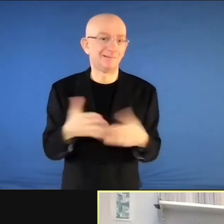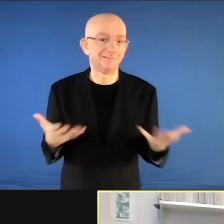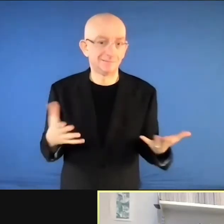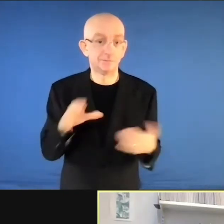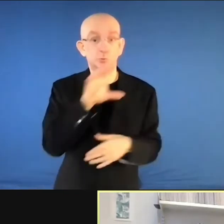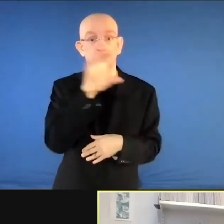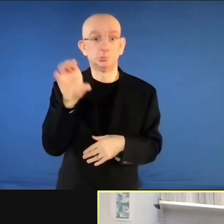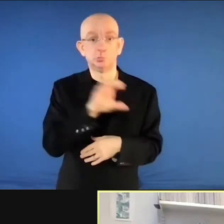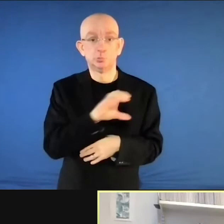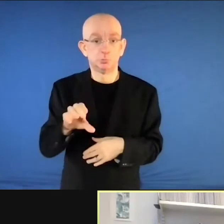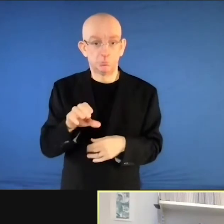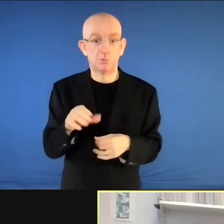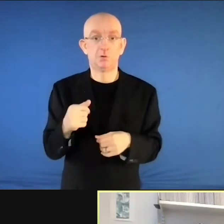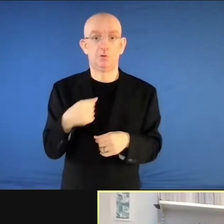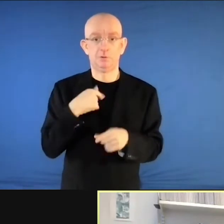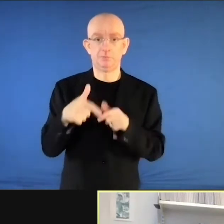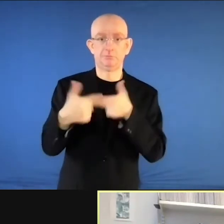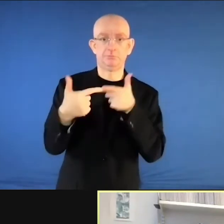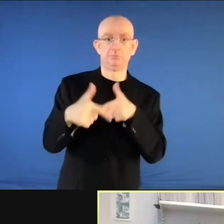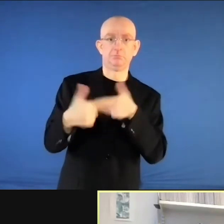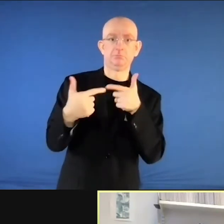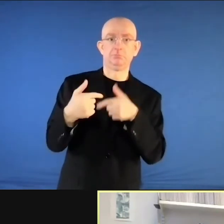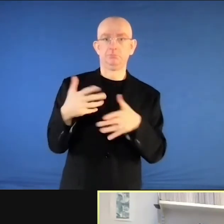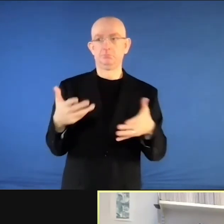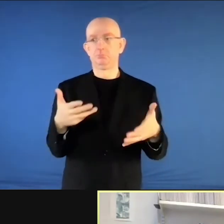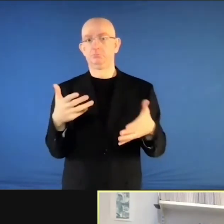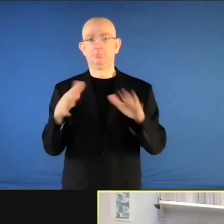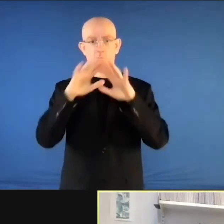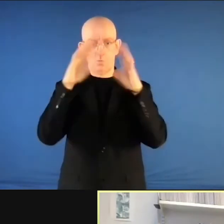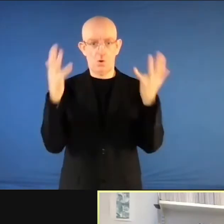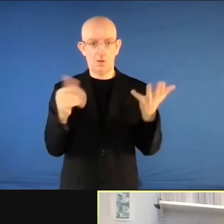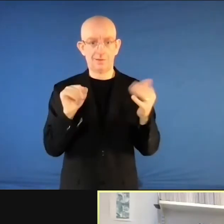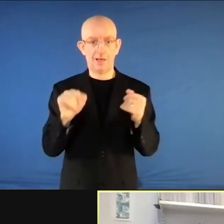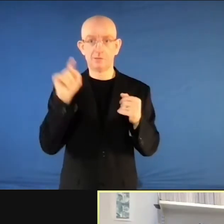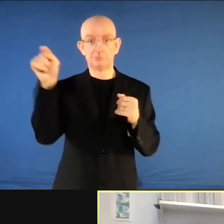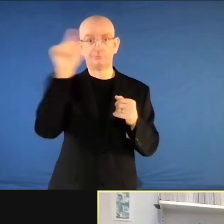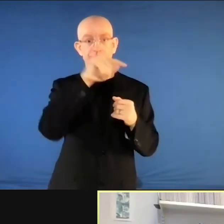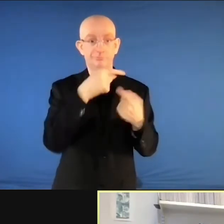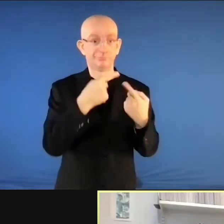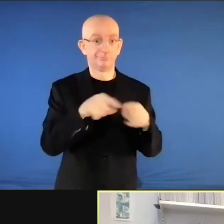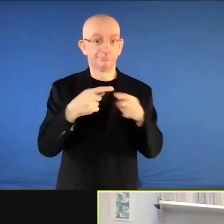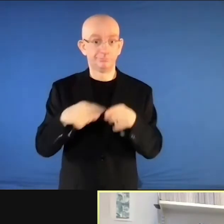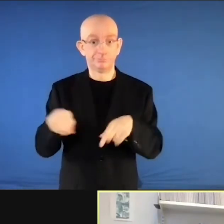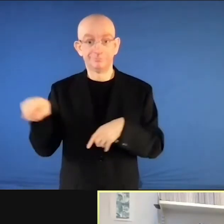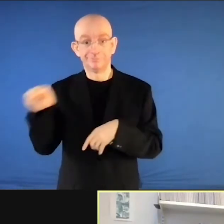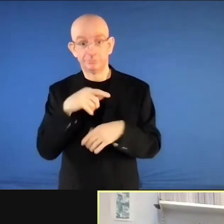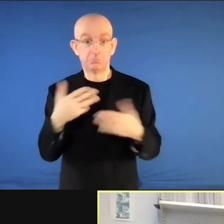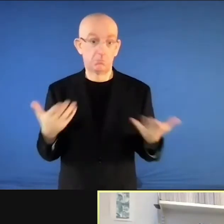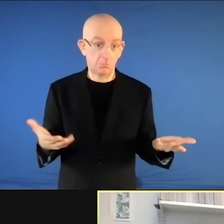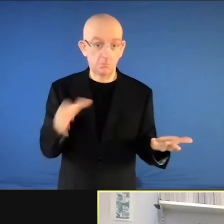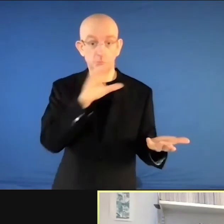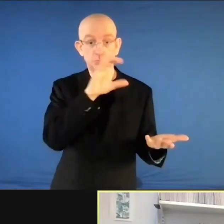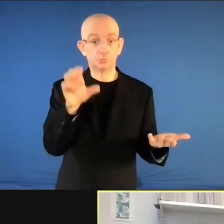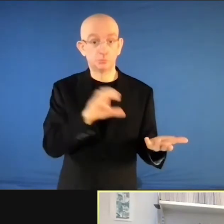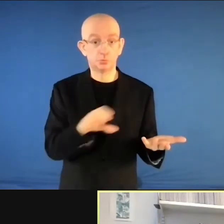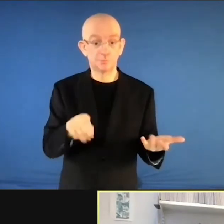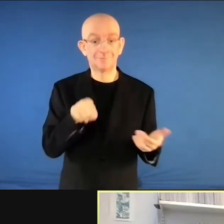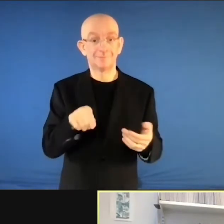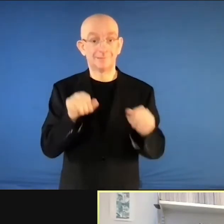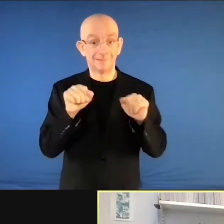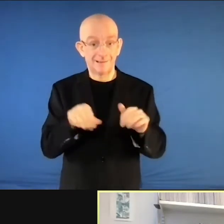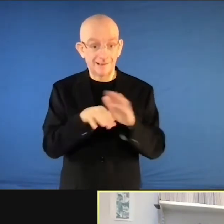that even Zoom access needs to be properly regulated. You need proper training. I